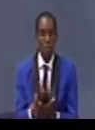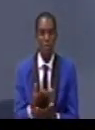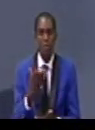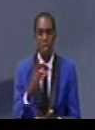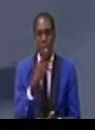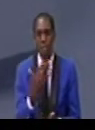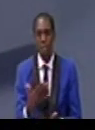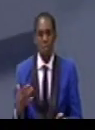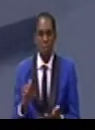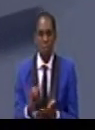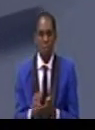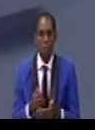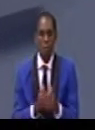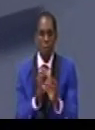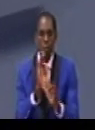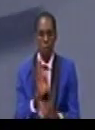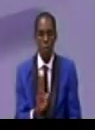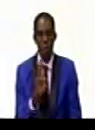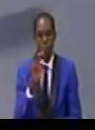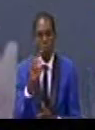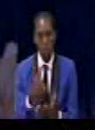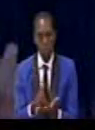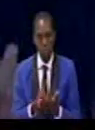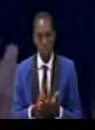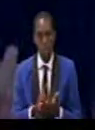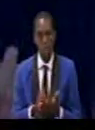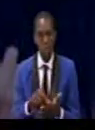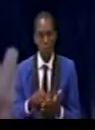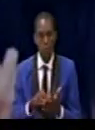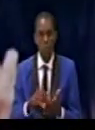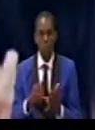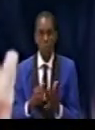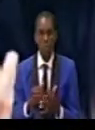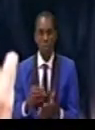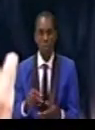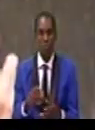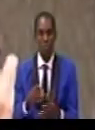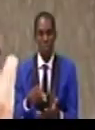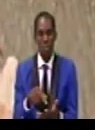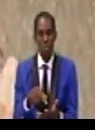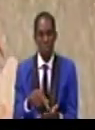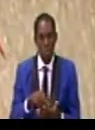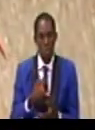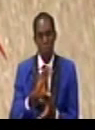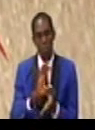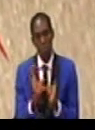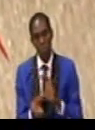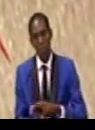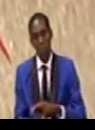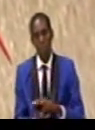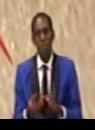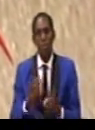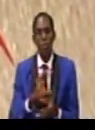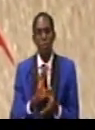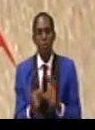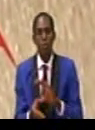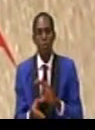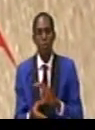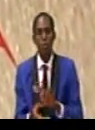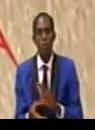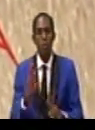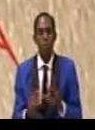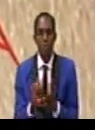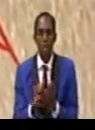will demand. Number one, it will demand conversion. What does that mean? The conversion of the people that are doing the follow-up